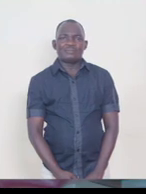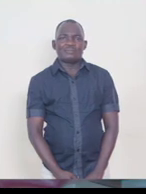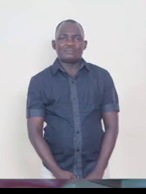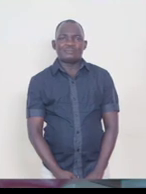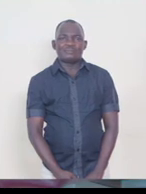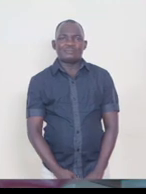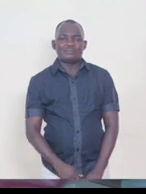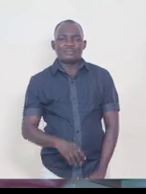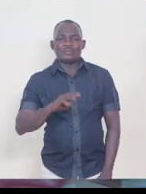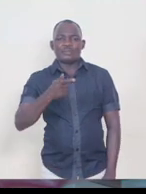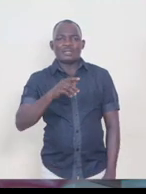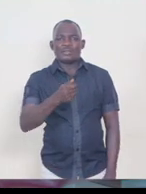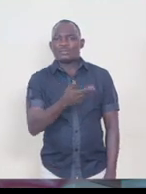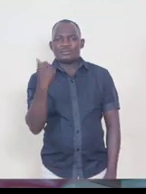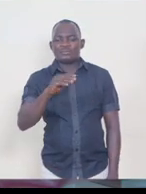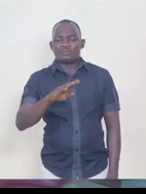Take your bag.